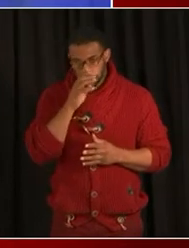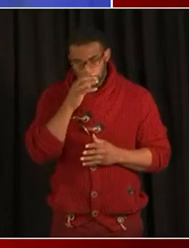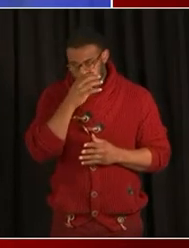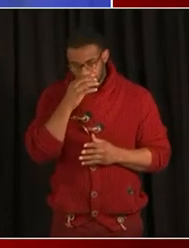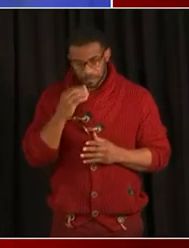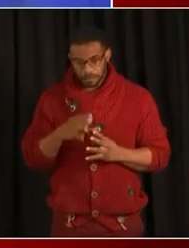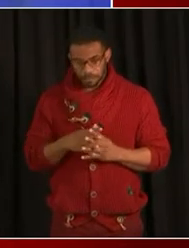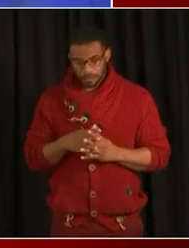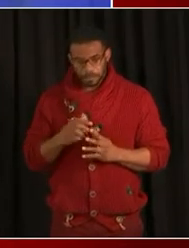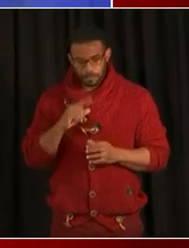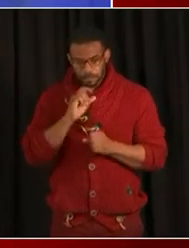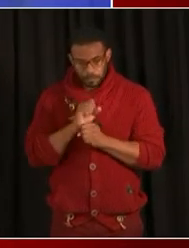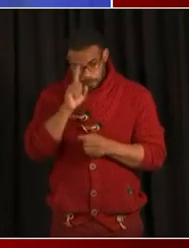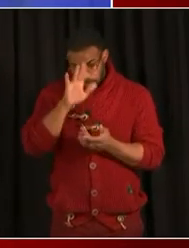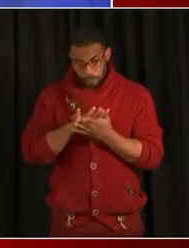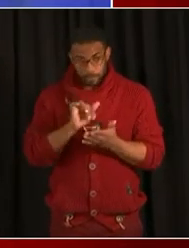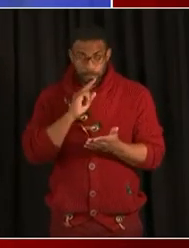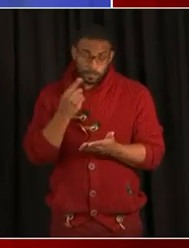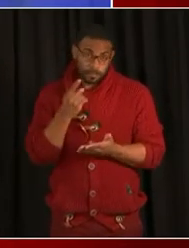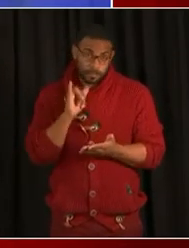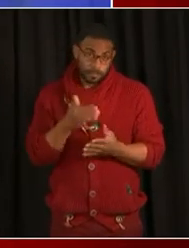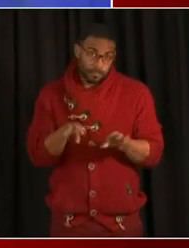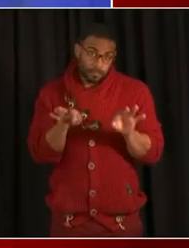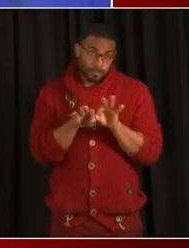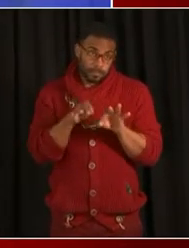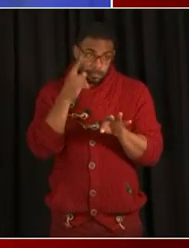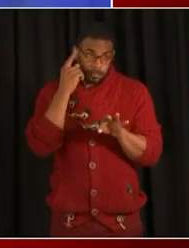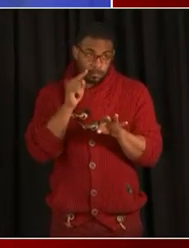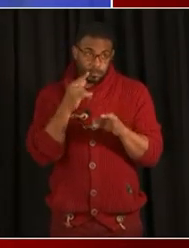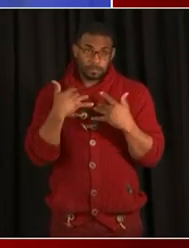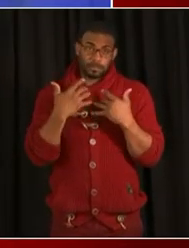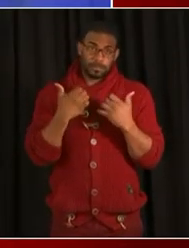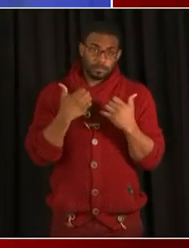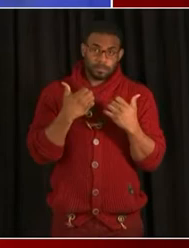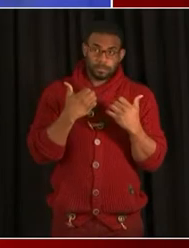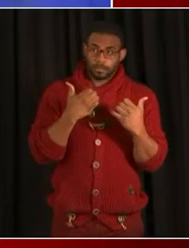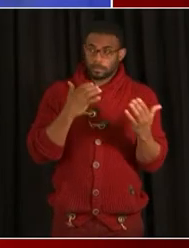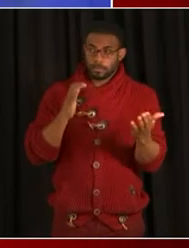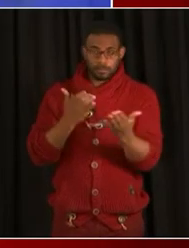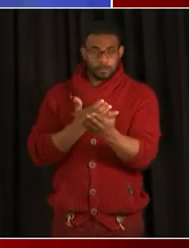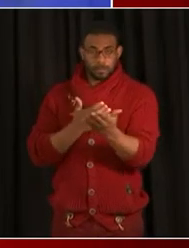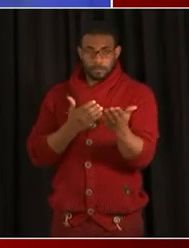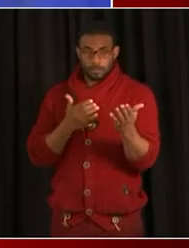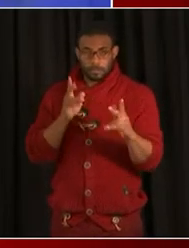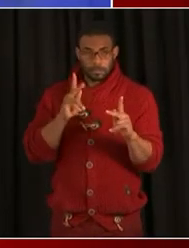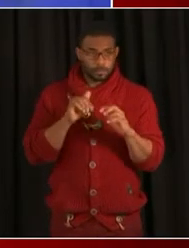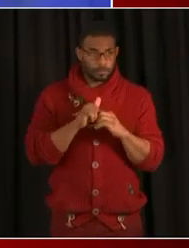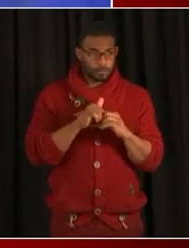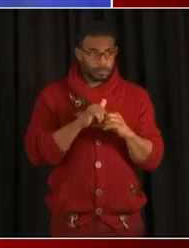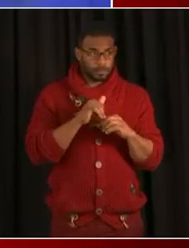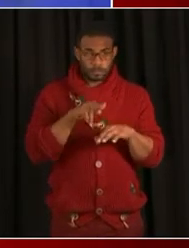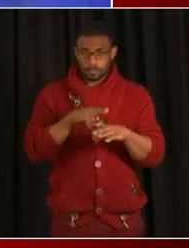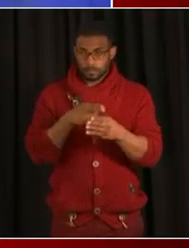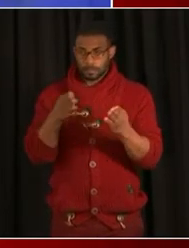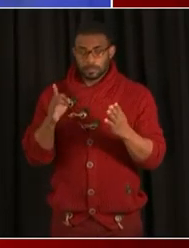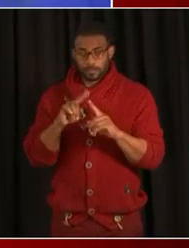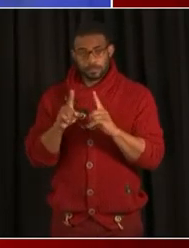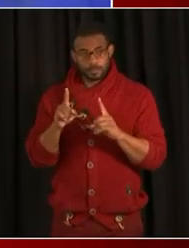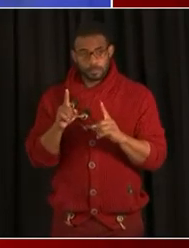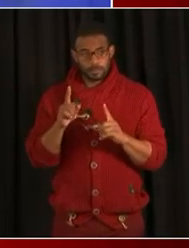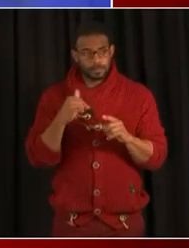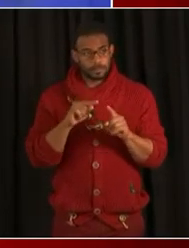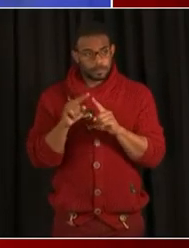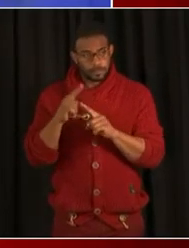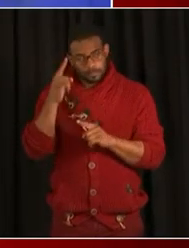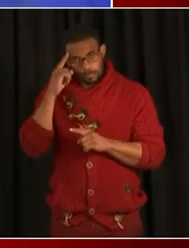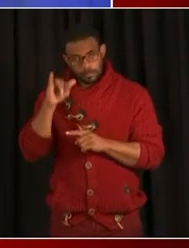And we truly believe that this is something that's important for the health and the welfare of people and of the nation. But